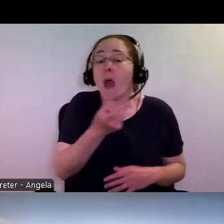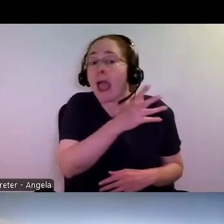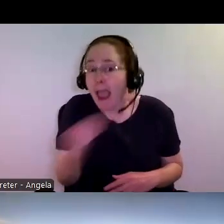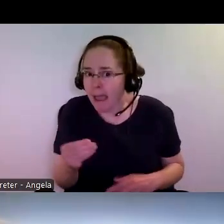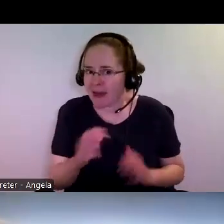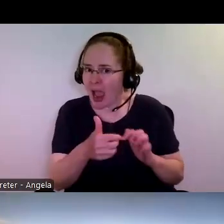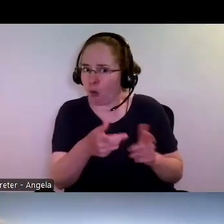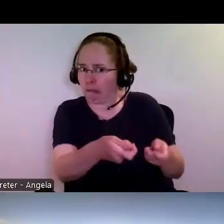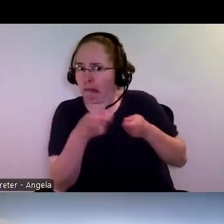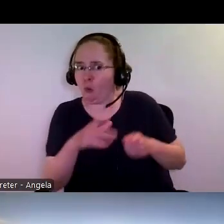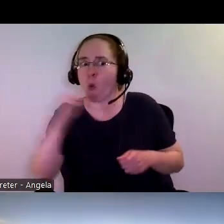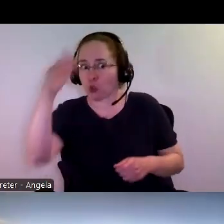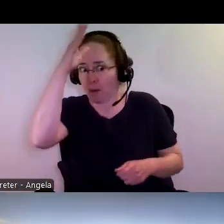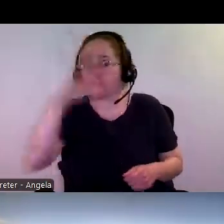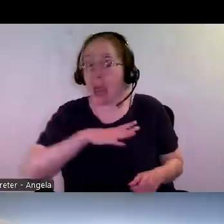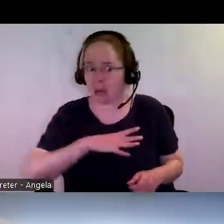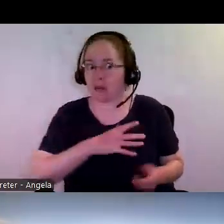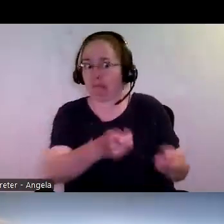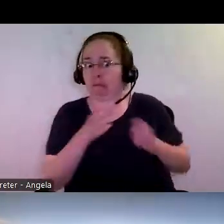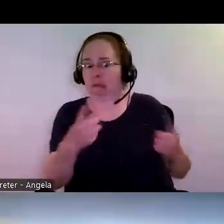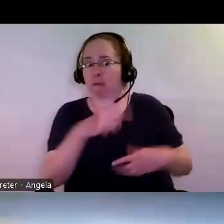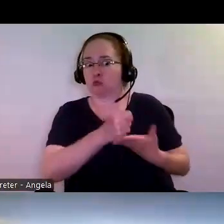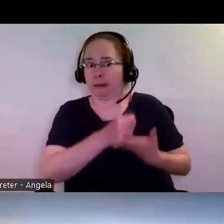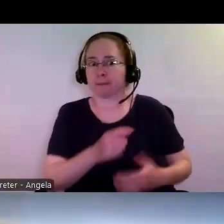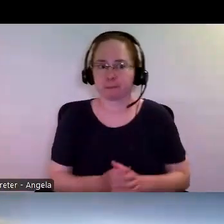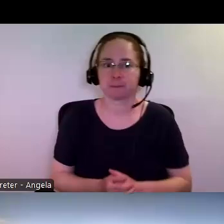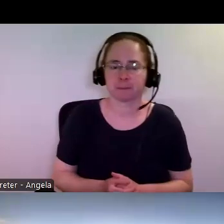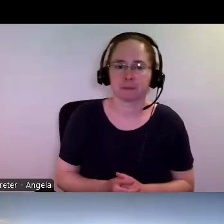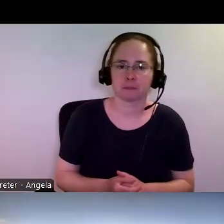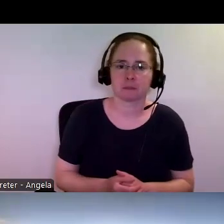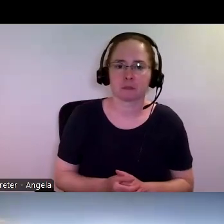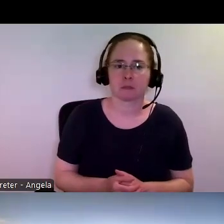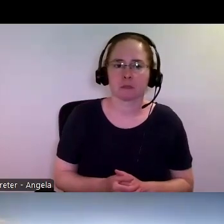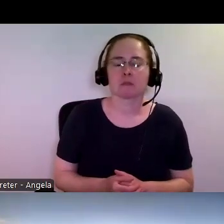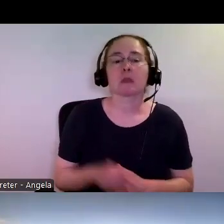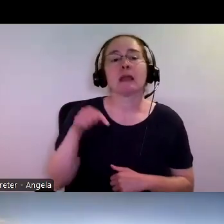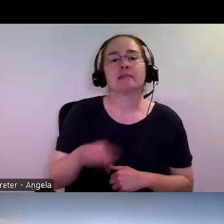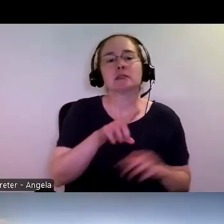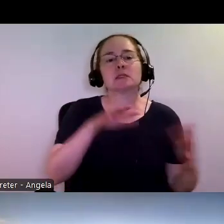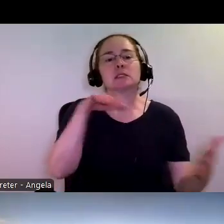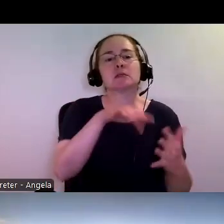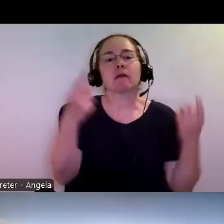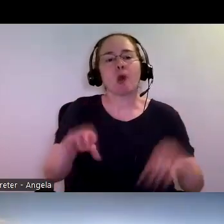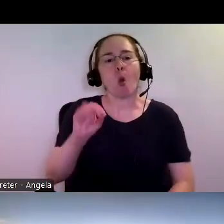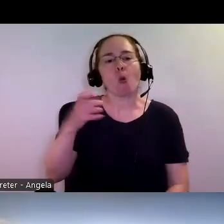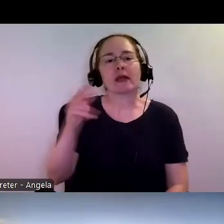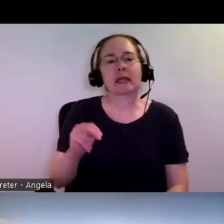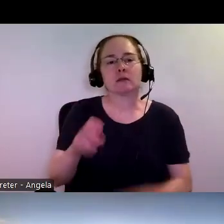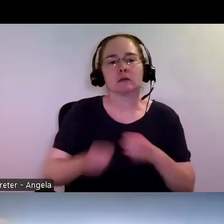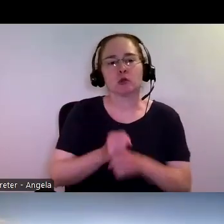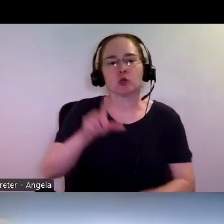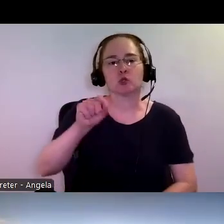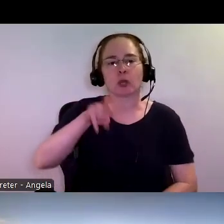particular? Next slide. And so here was a study done in Oregon in